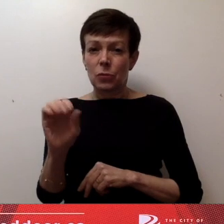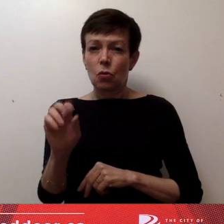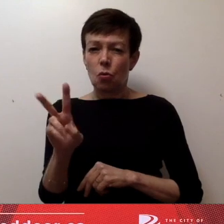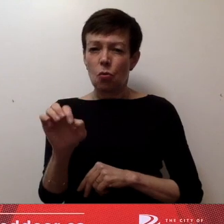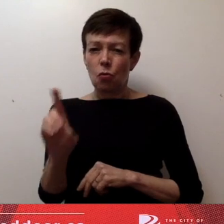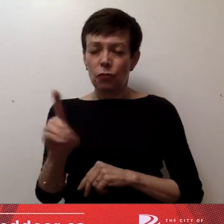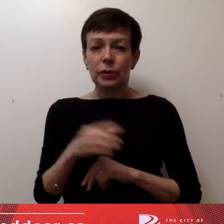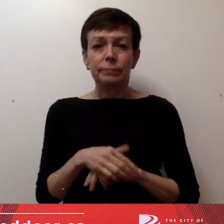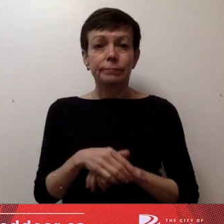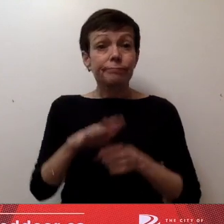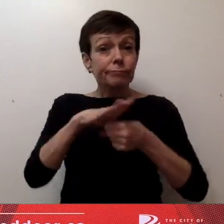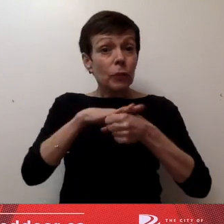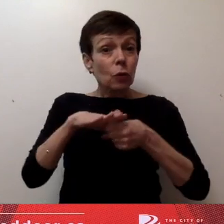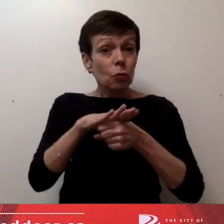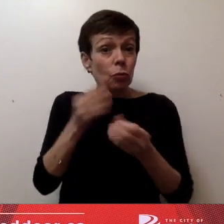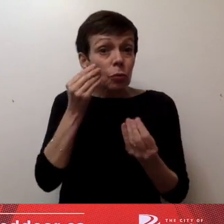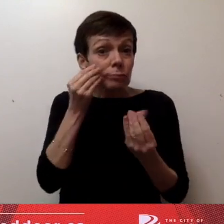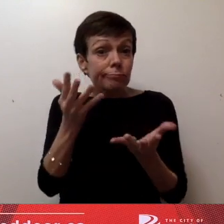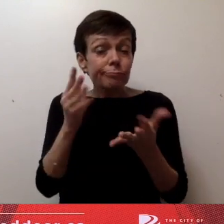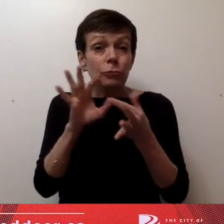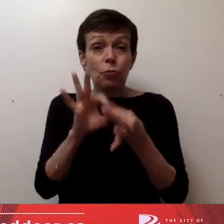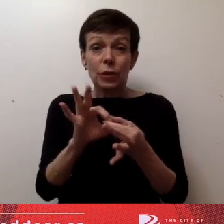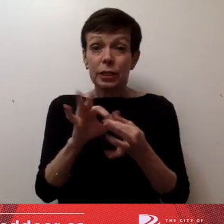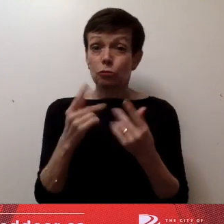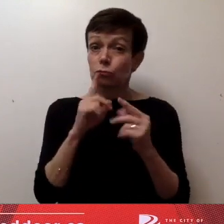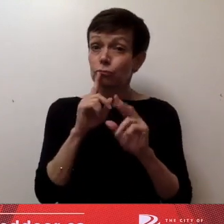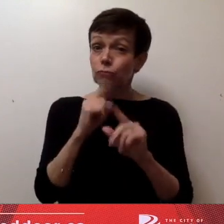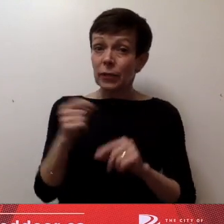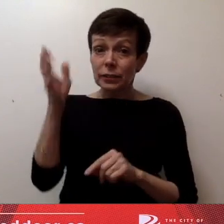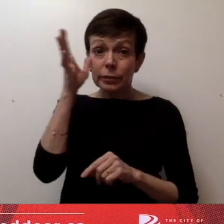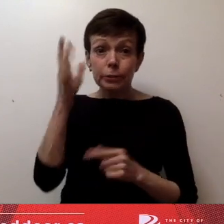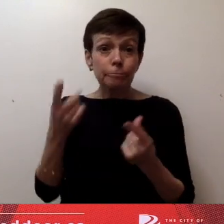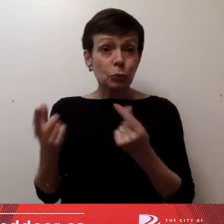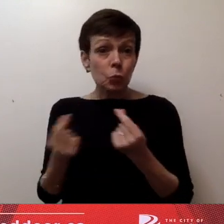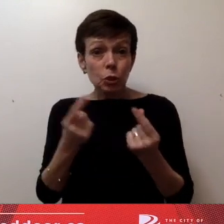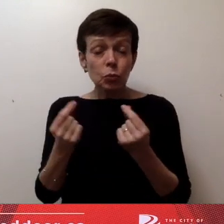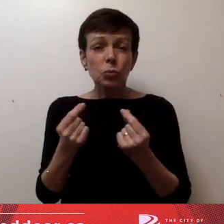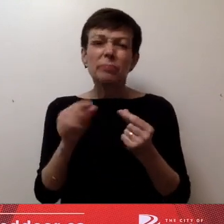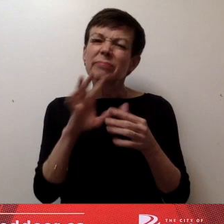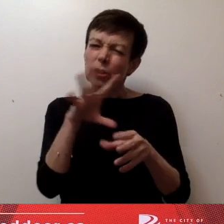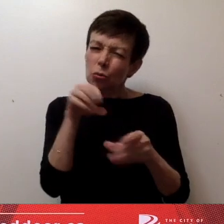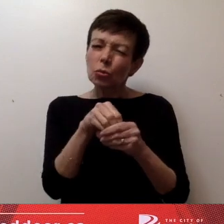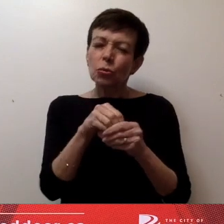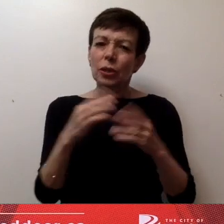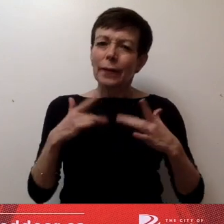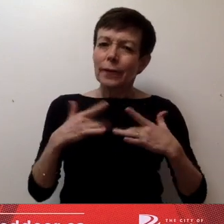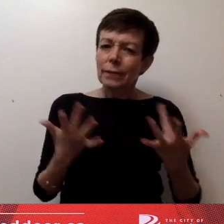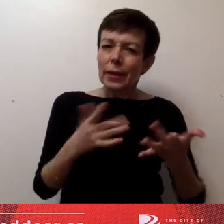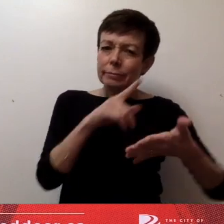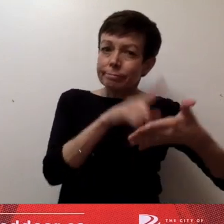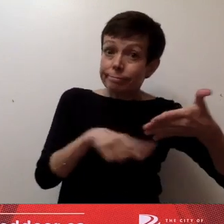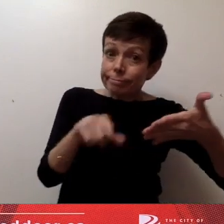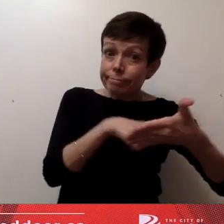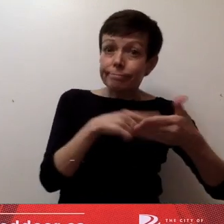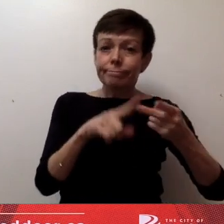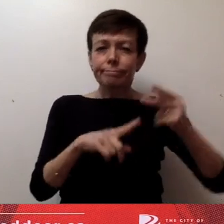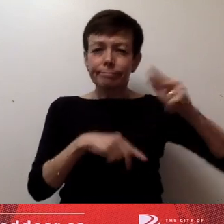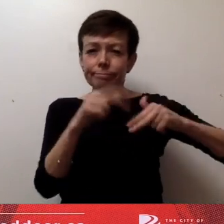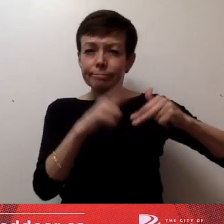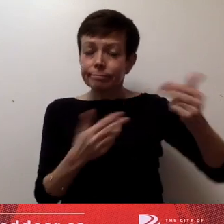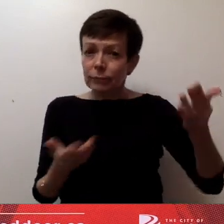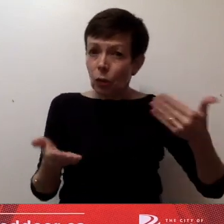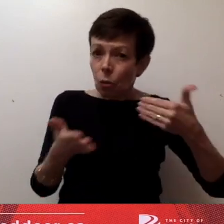alberta.ca/COVID. And for local information about our municipal response, including any event cancellations,